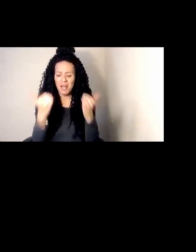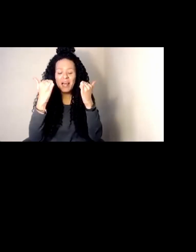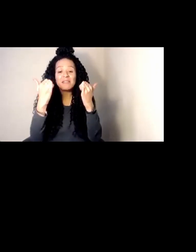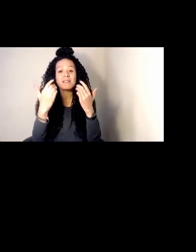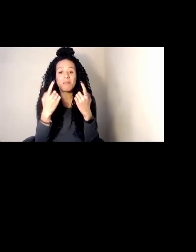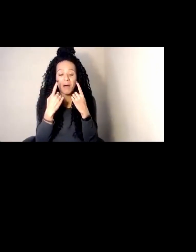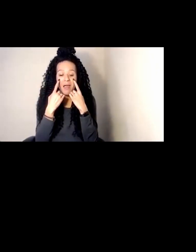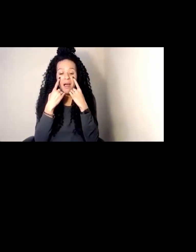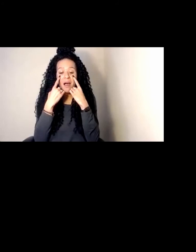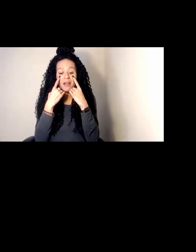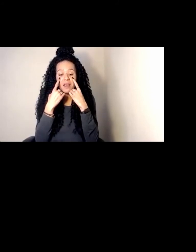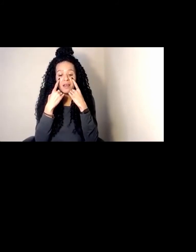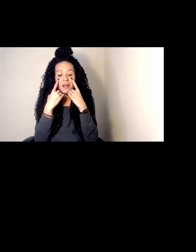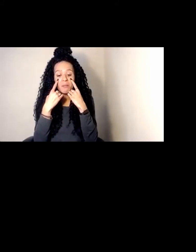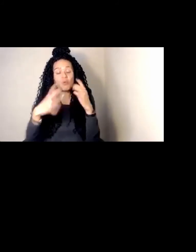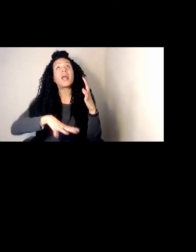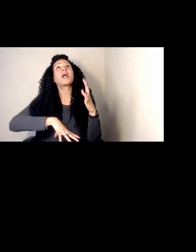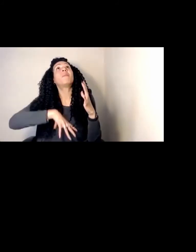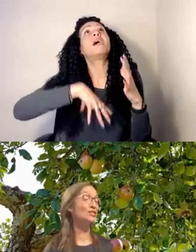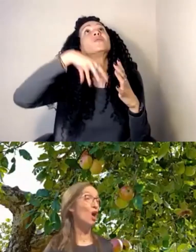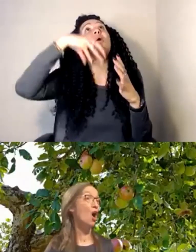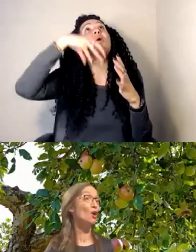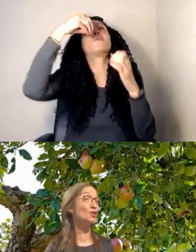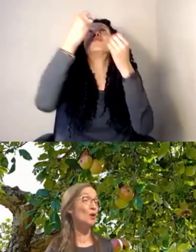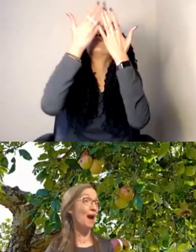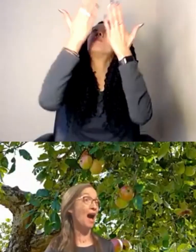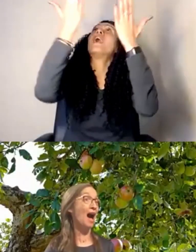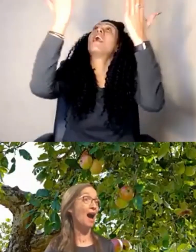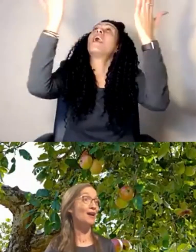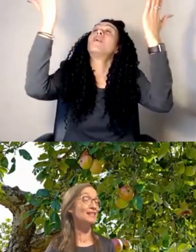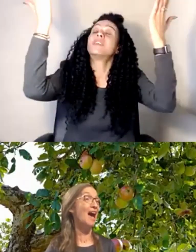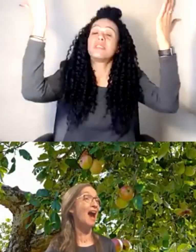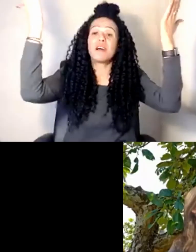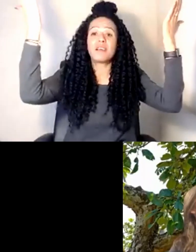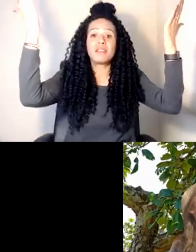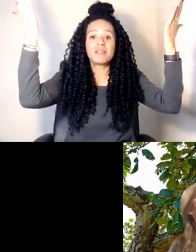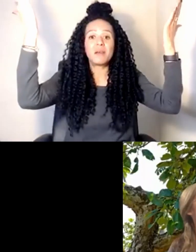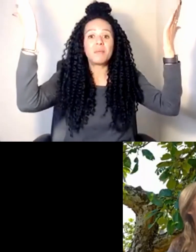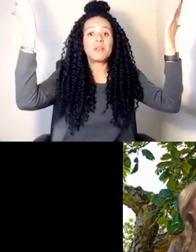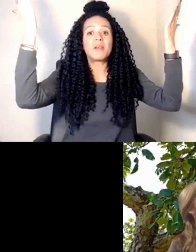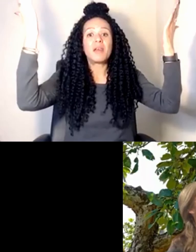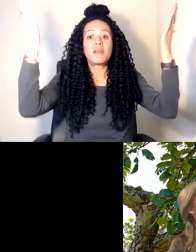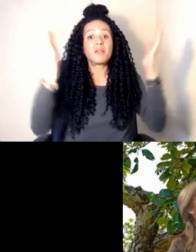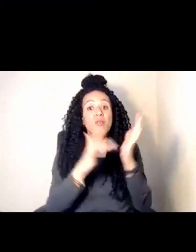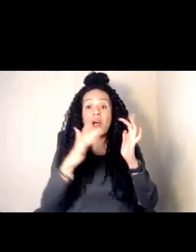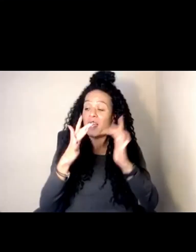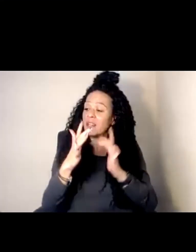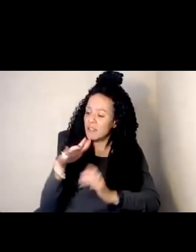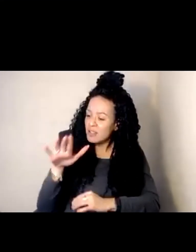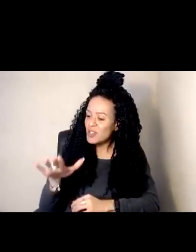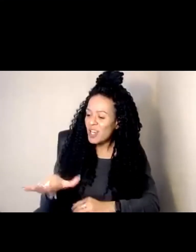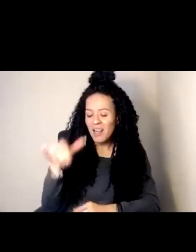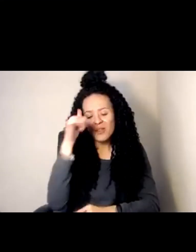and bless my eyes, and bring my soul to paradise. Jesus